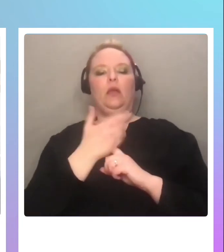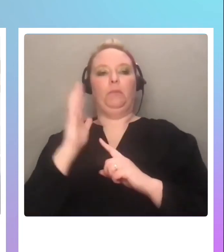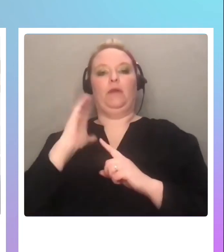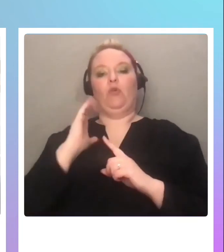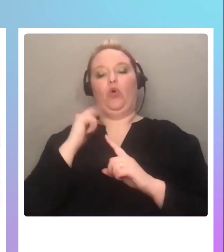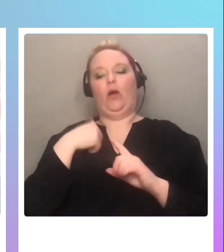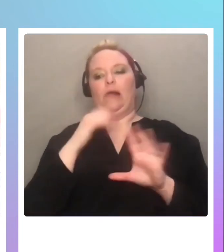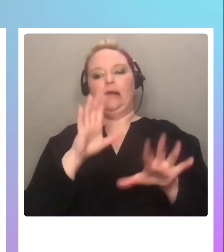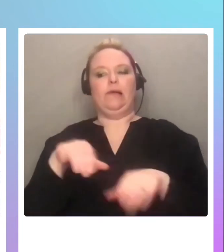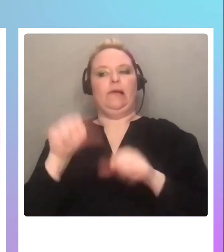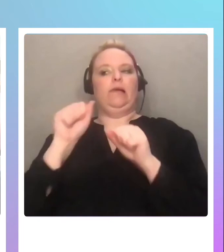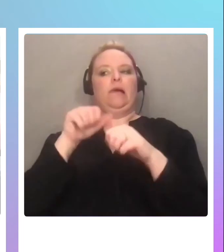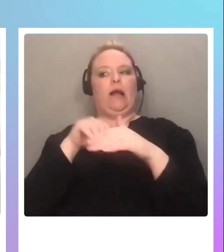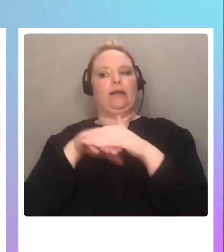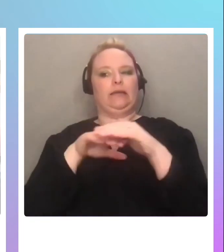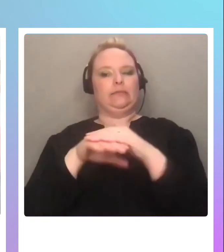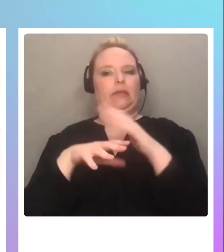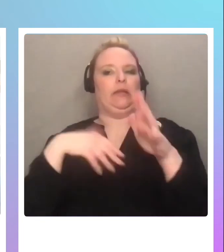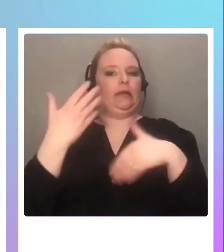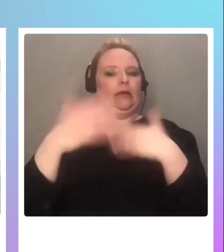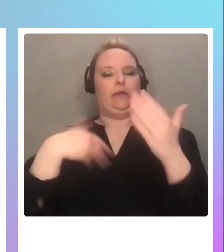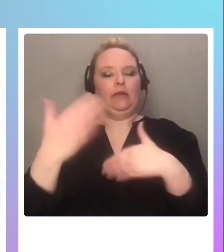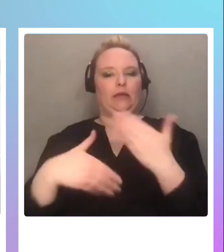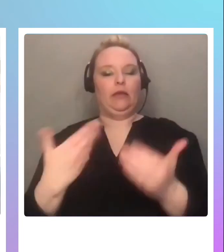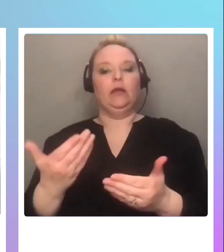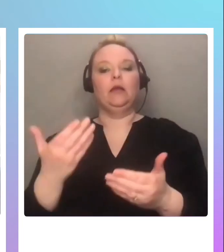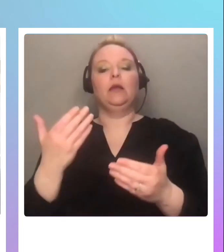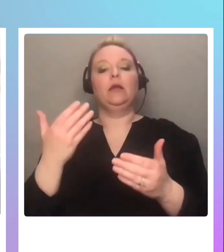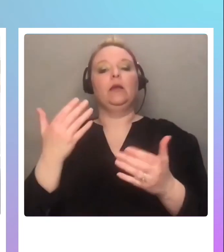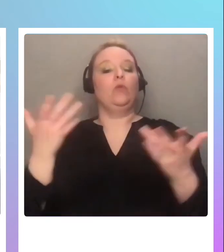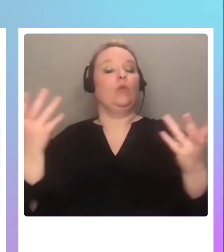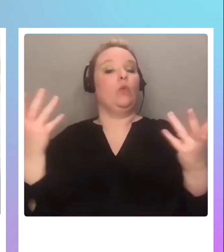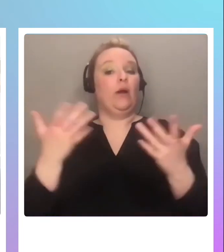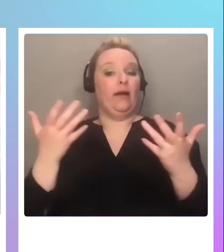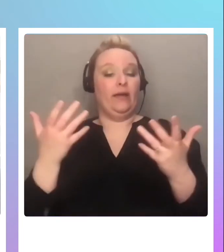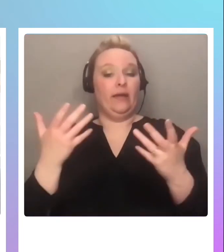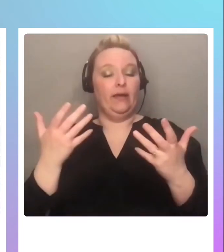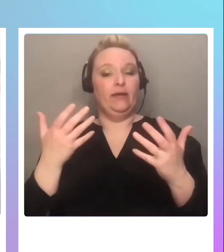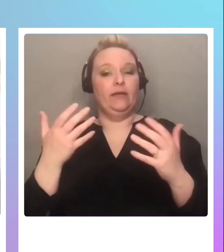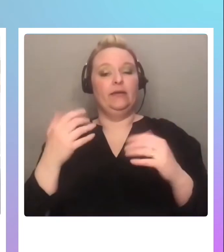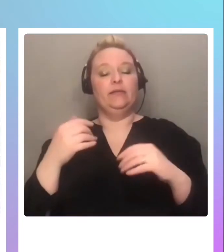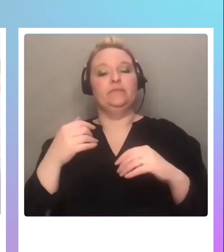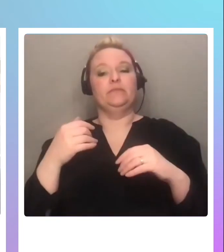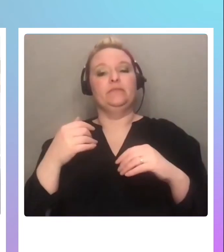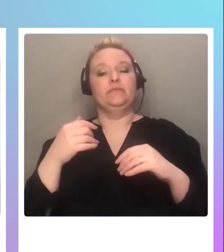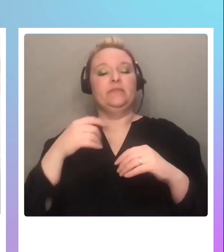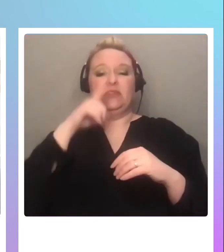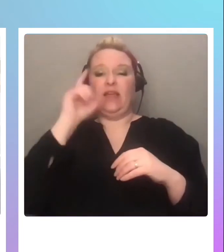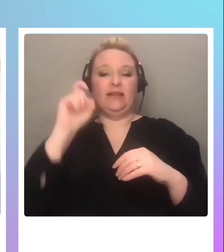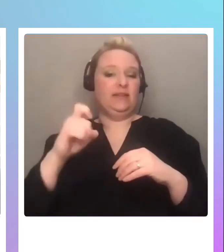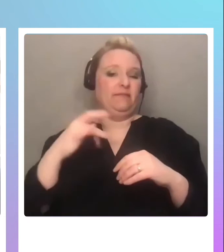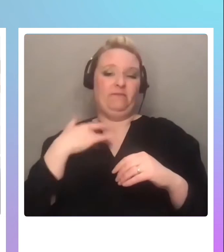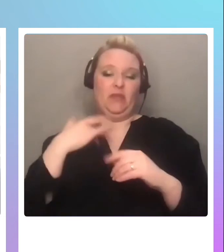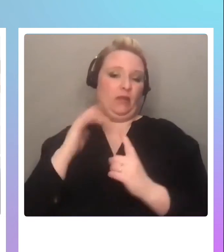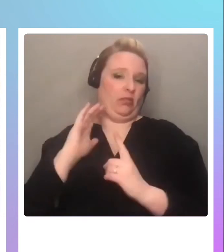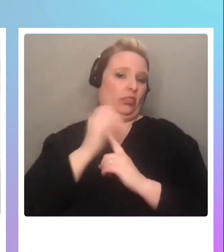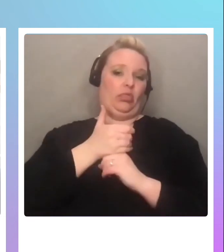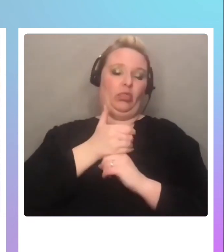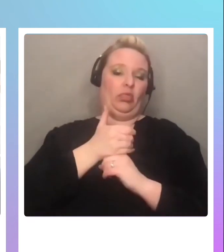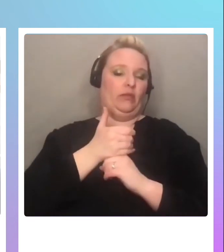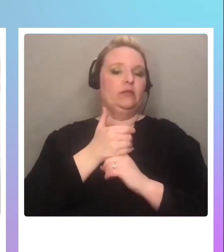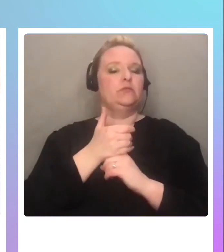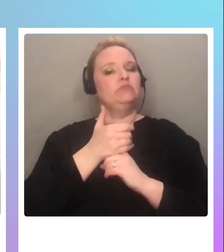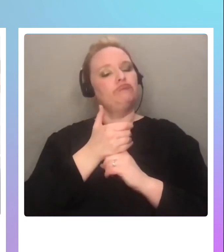of accessibility. And the thing is that you don't need to feel like that. You don't, like,